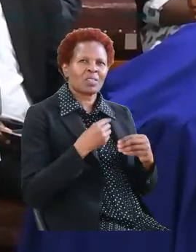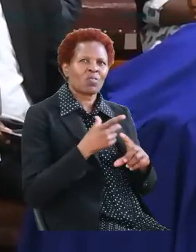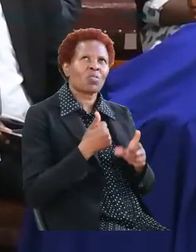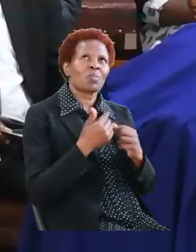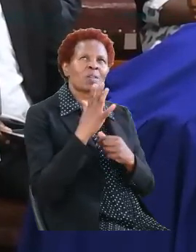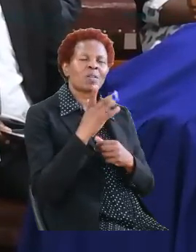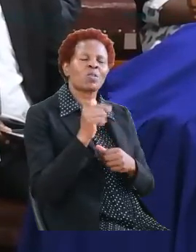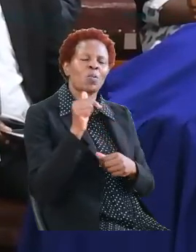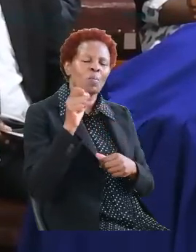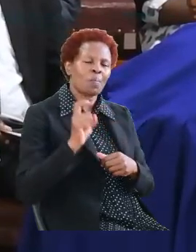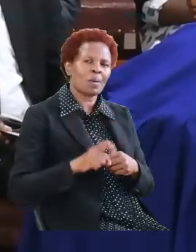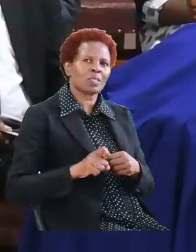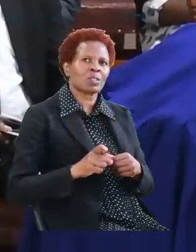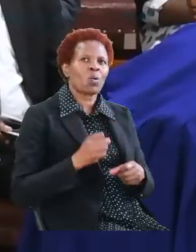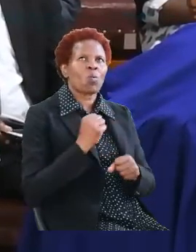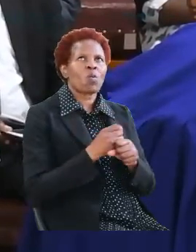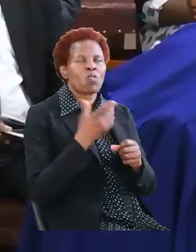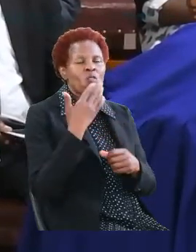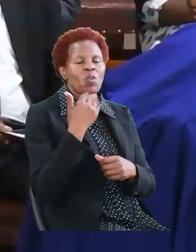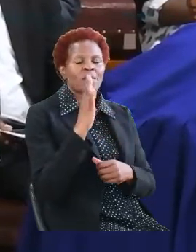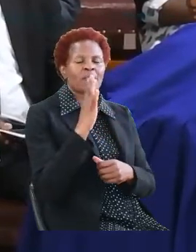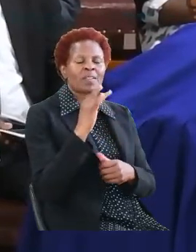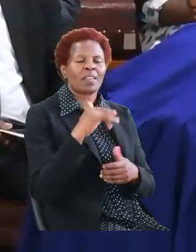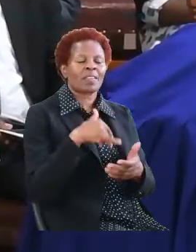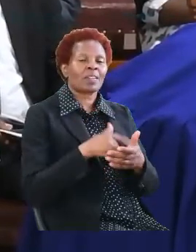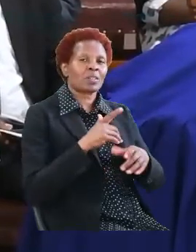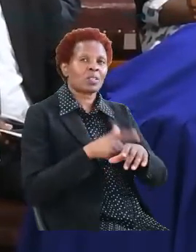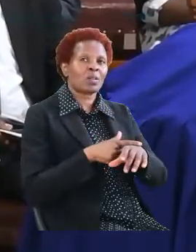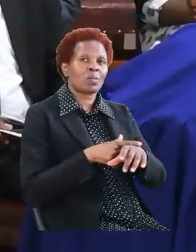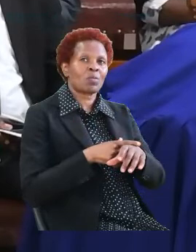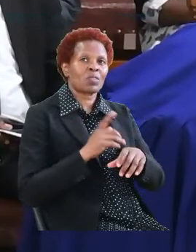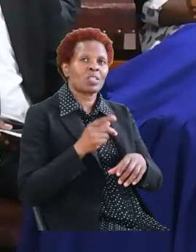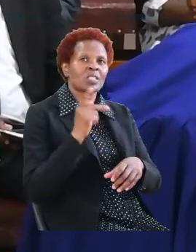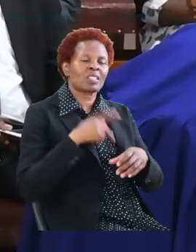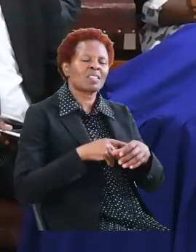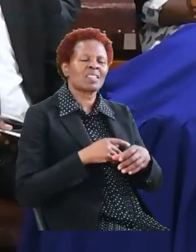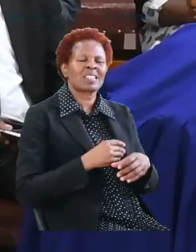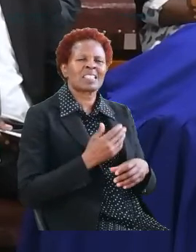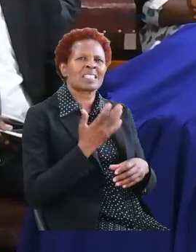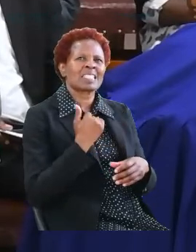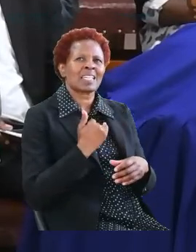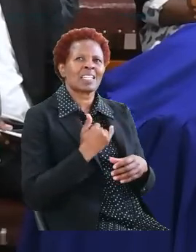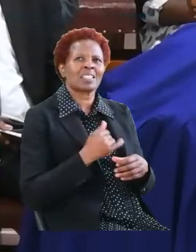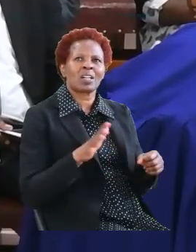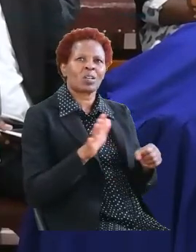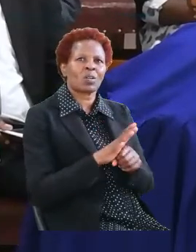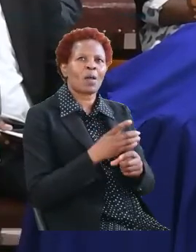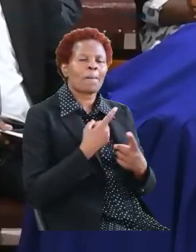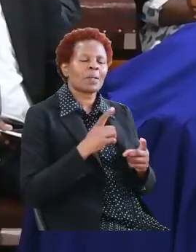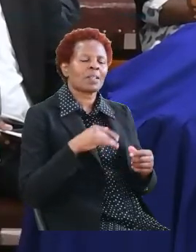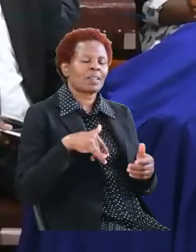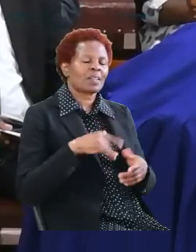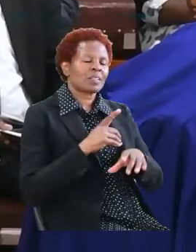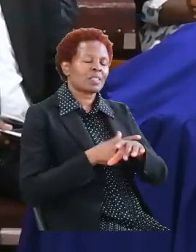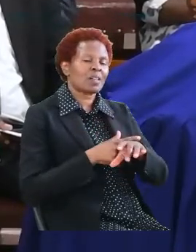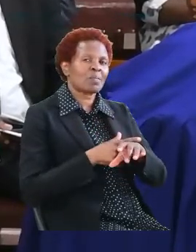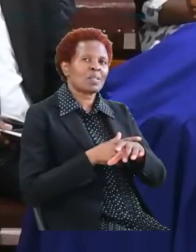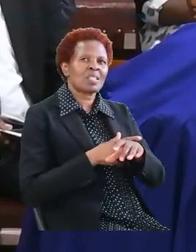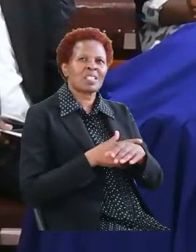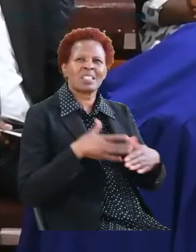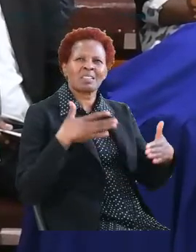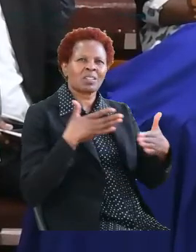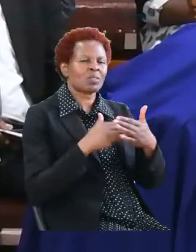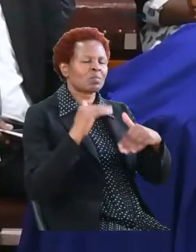must work for him. The people during Haggai's time had an expectation. But at that time, the Lord shut